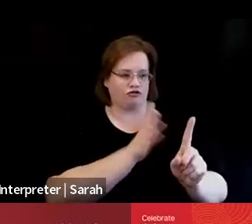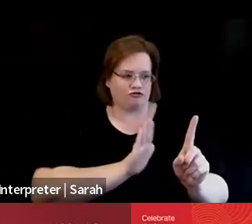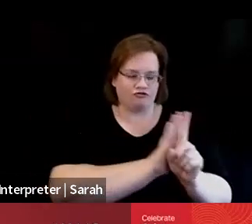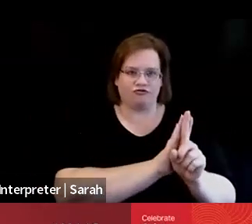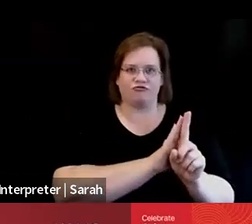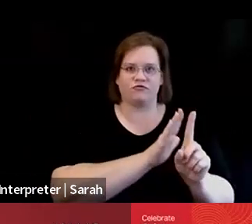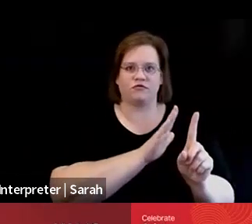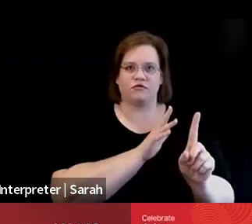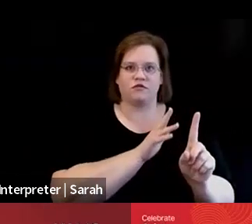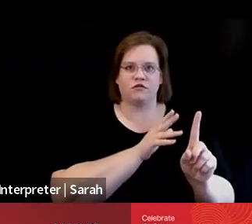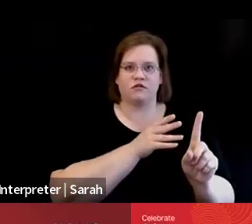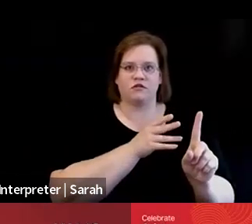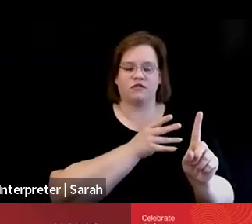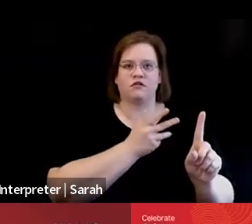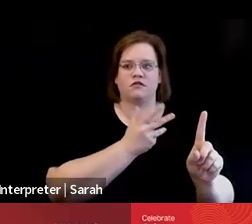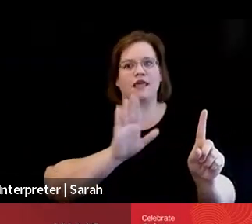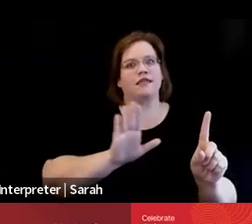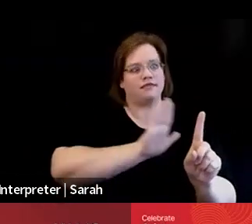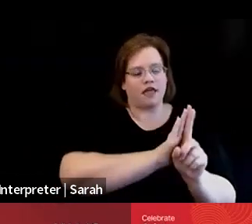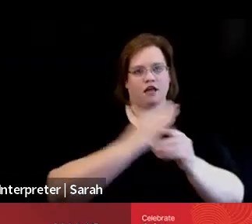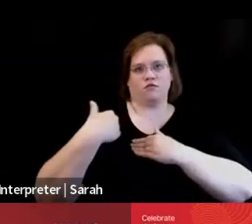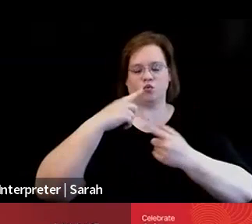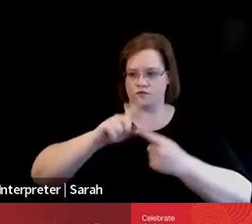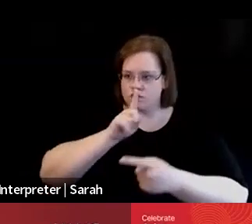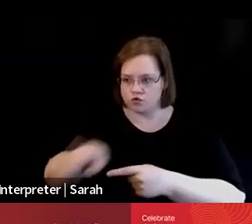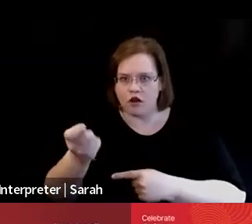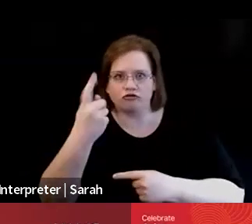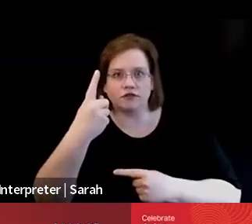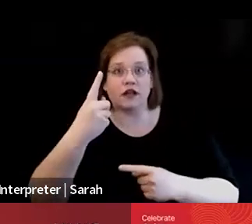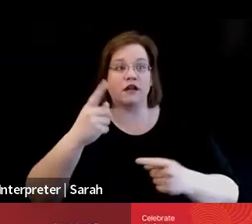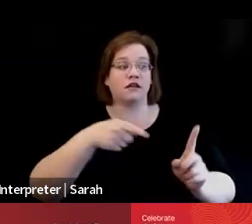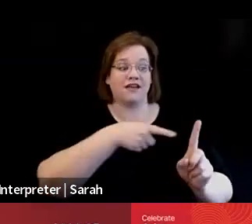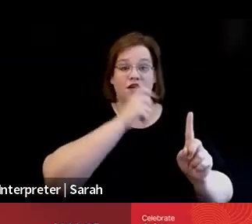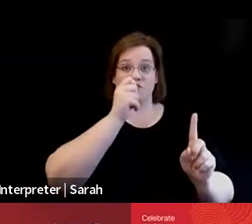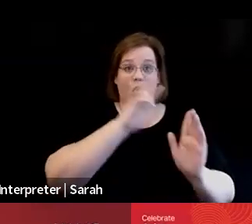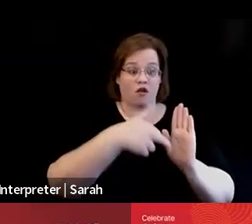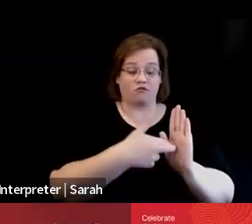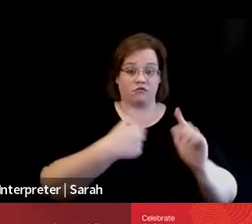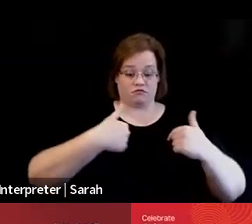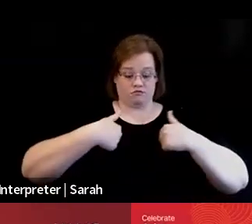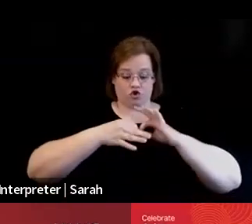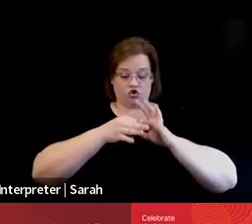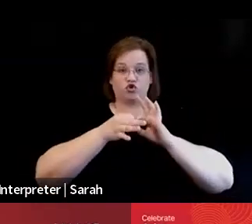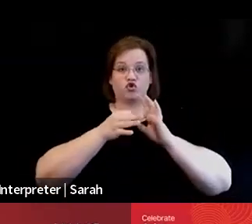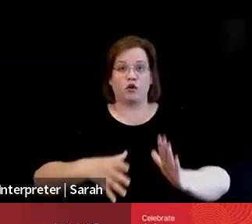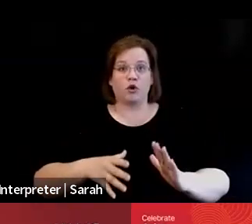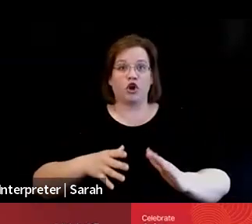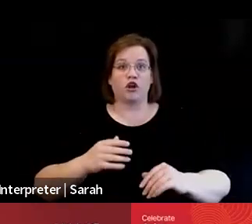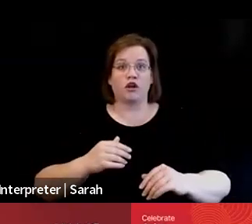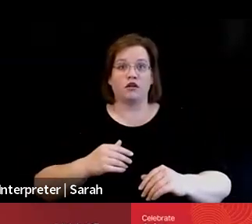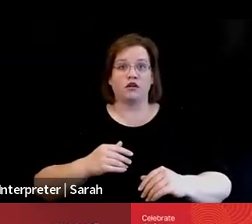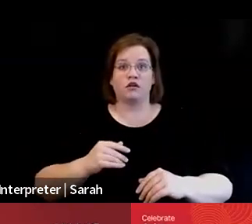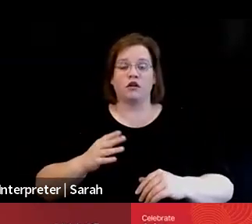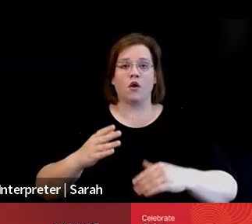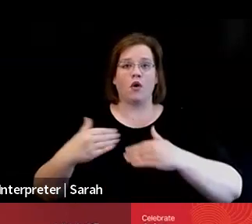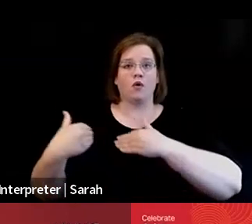some providers who are not used to working with interpreters, who misunderstand the role of the interpreter, they feel like if you're in the room, that's sort of an automatic. I hope,